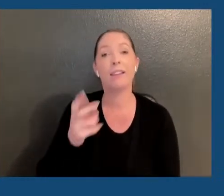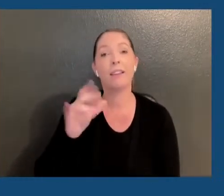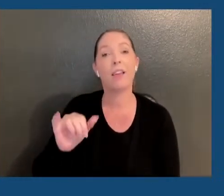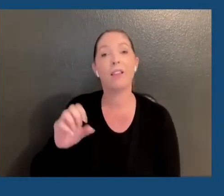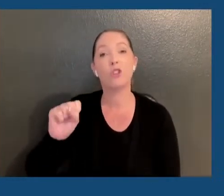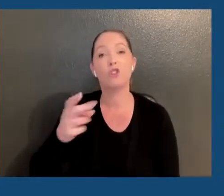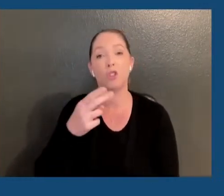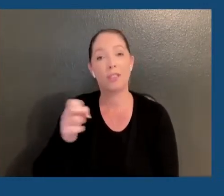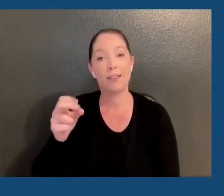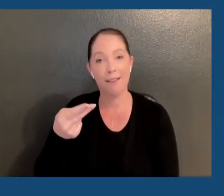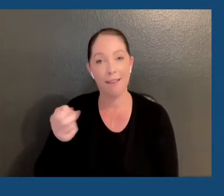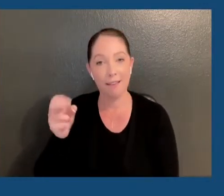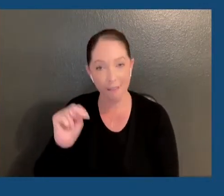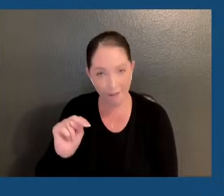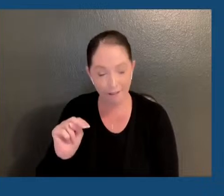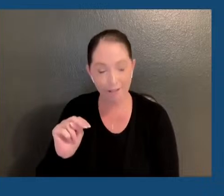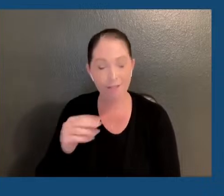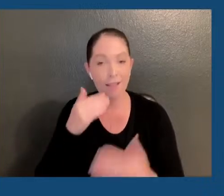us.